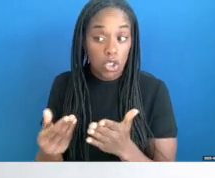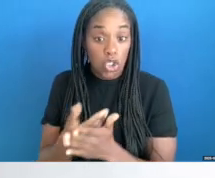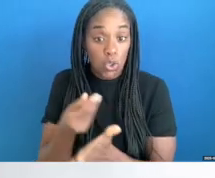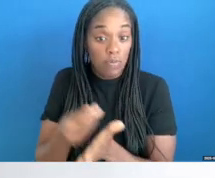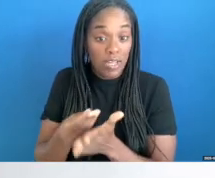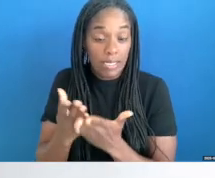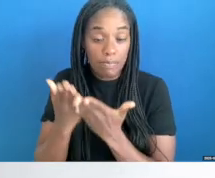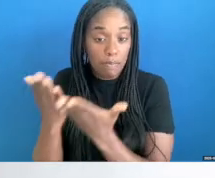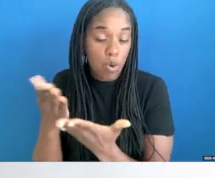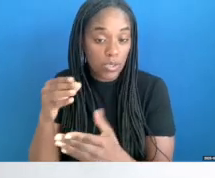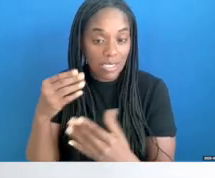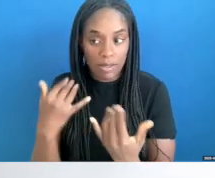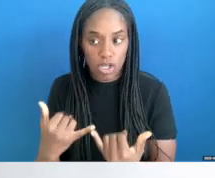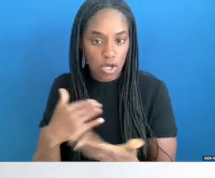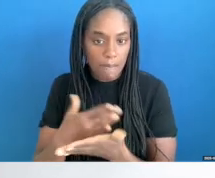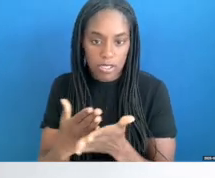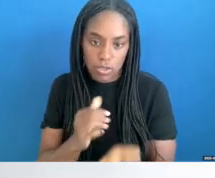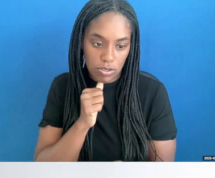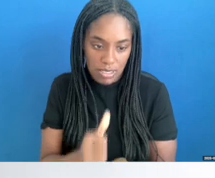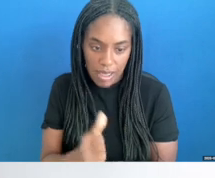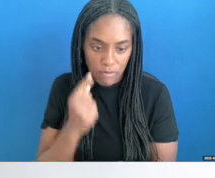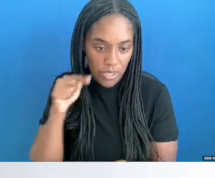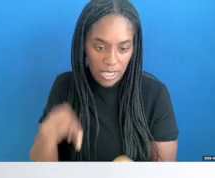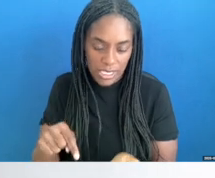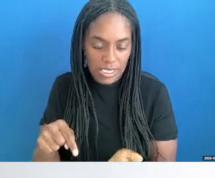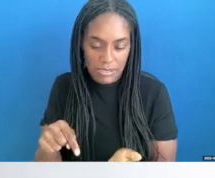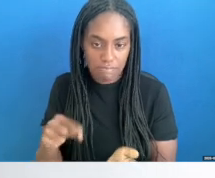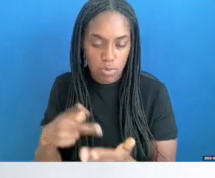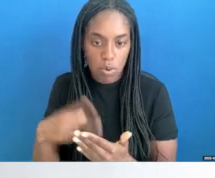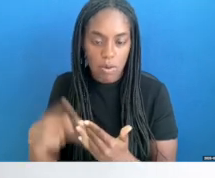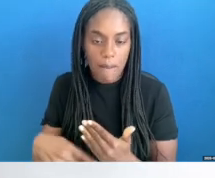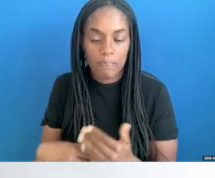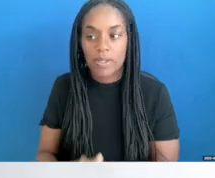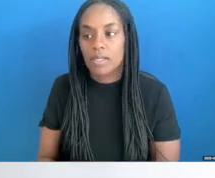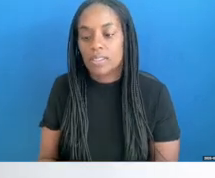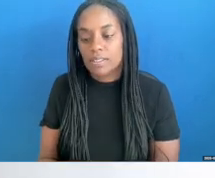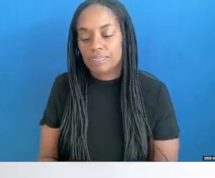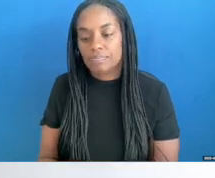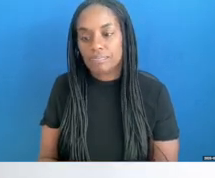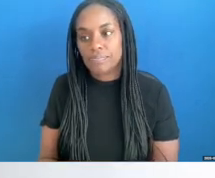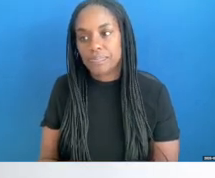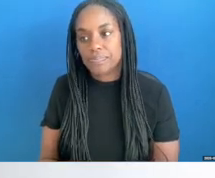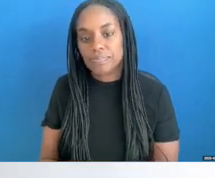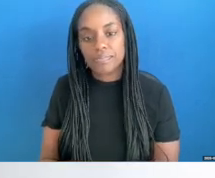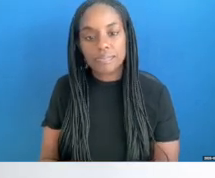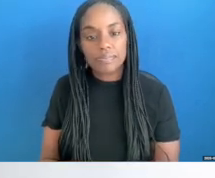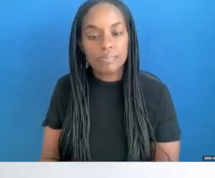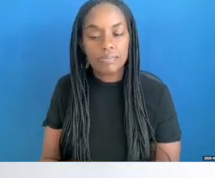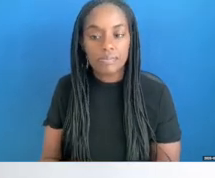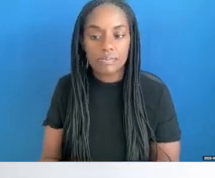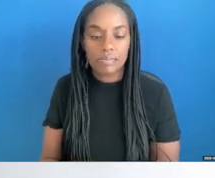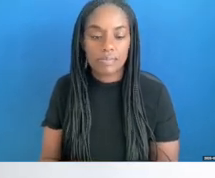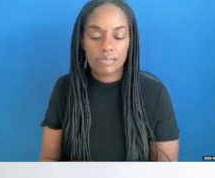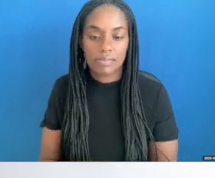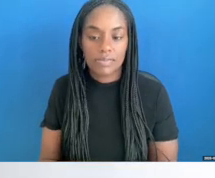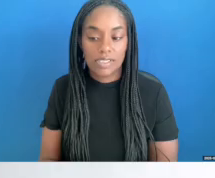budget for this program. But while there are no major